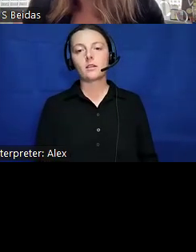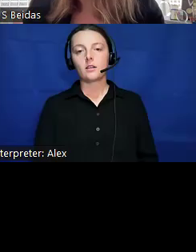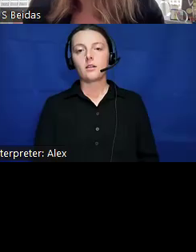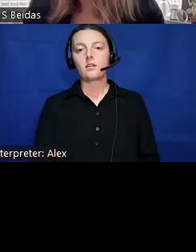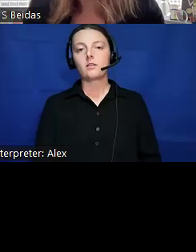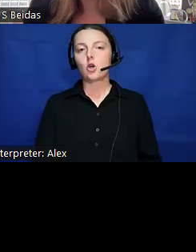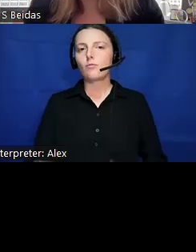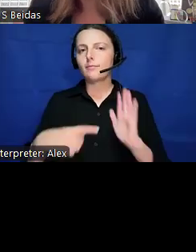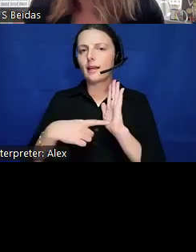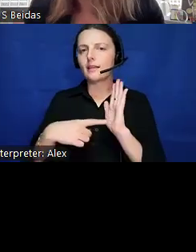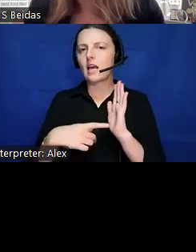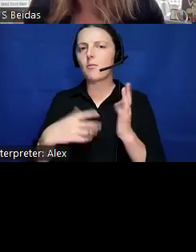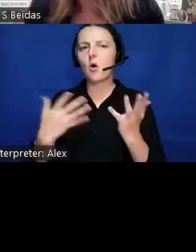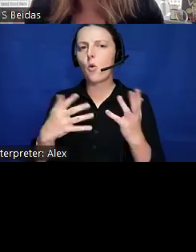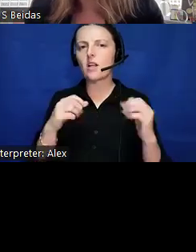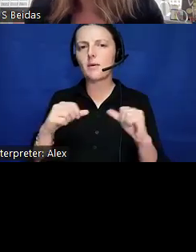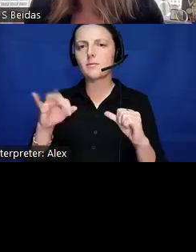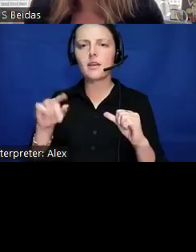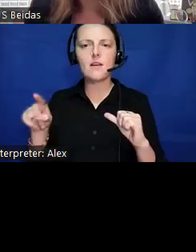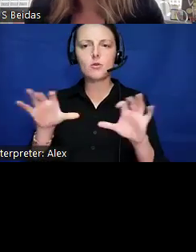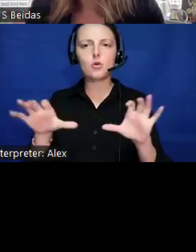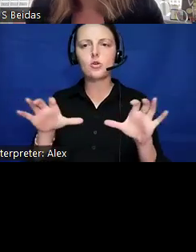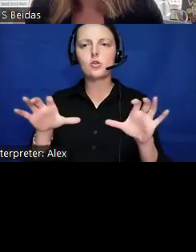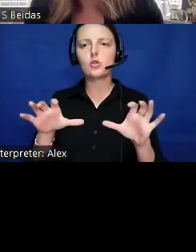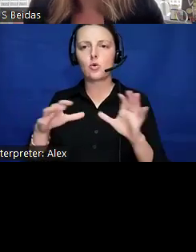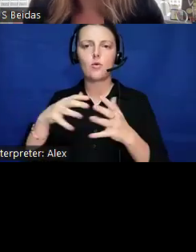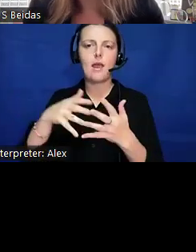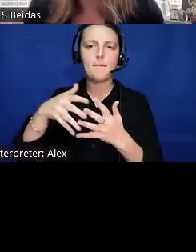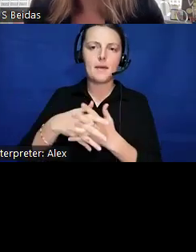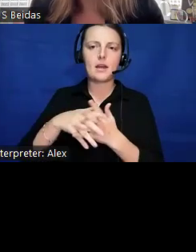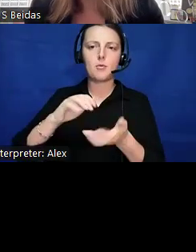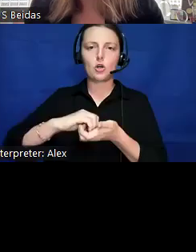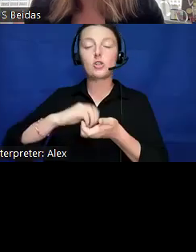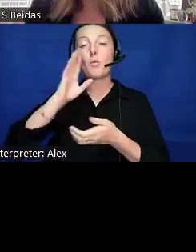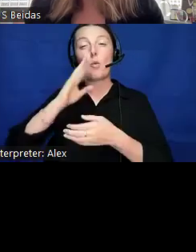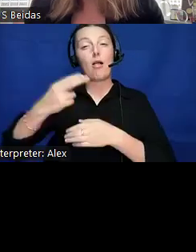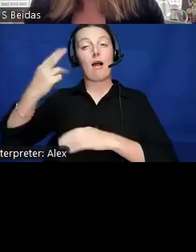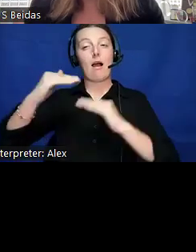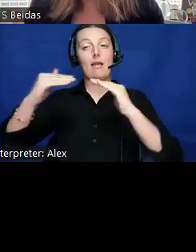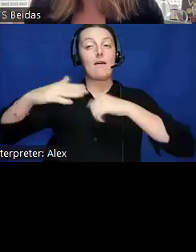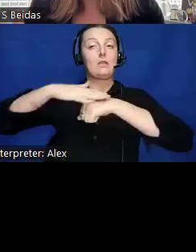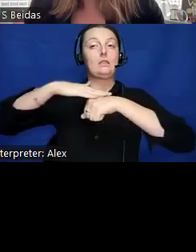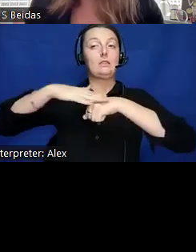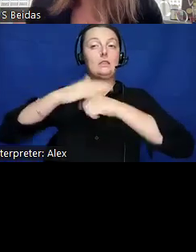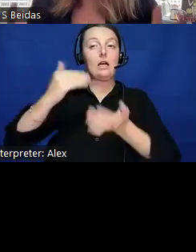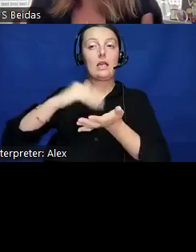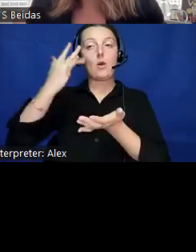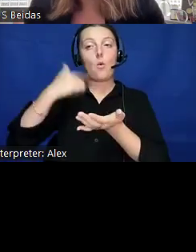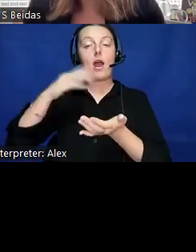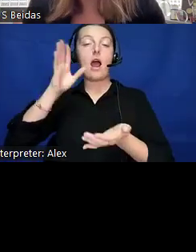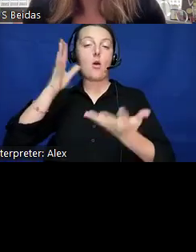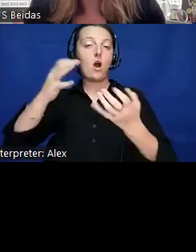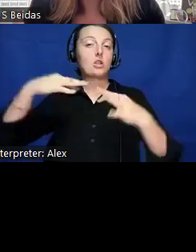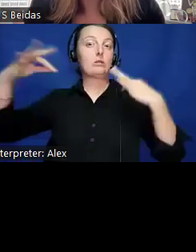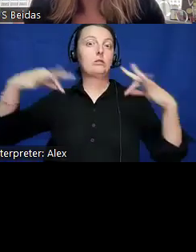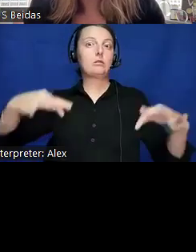this kind of embedded partnership. And I'm going to be really high level again because I'm trying to cover a lot in our portfolio. But I just want to